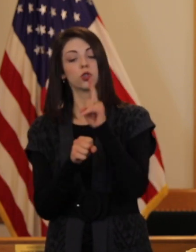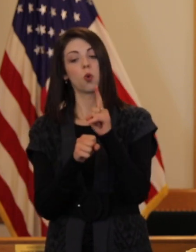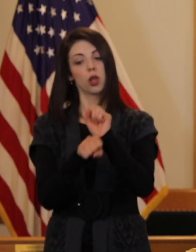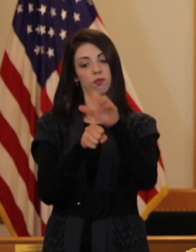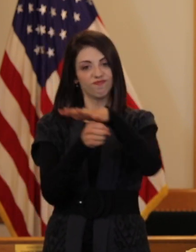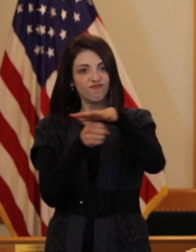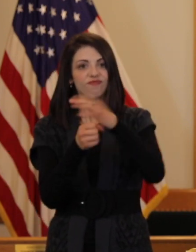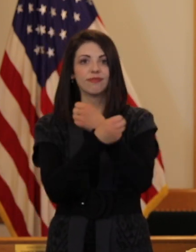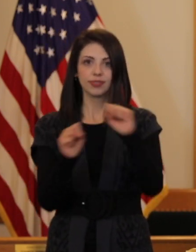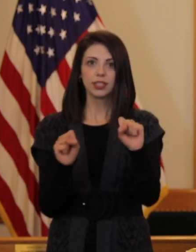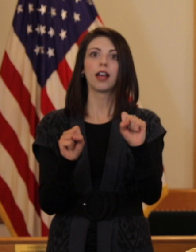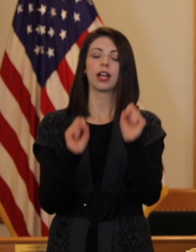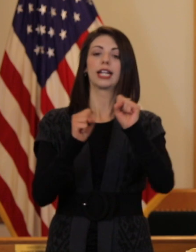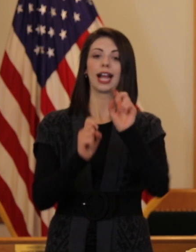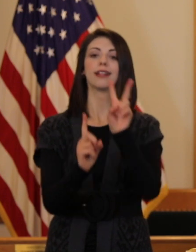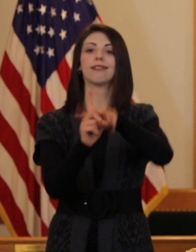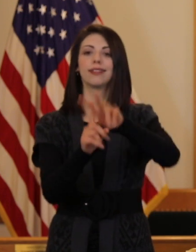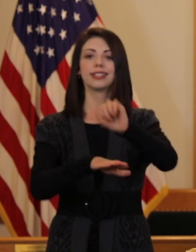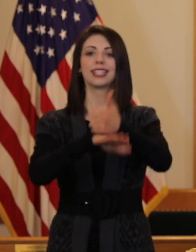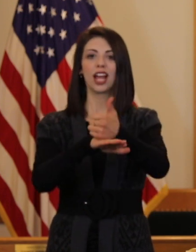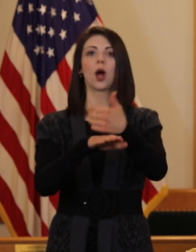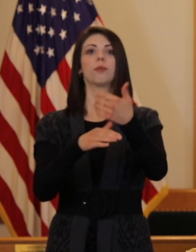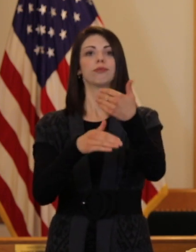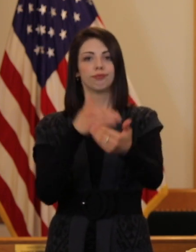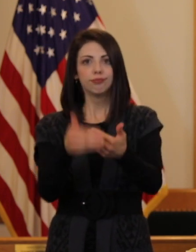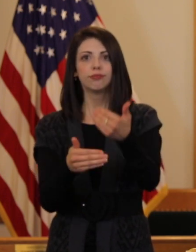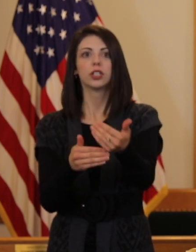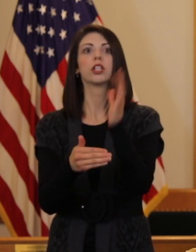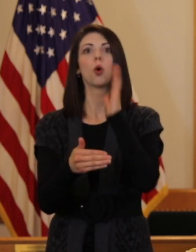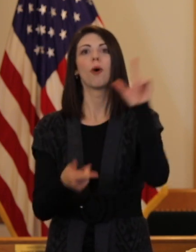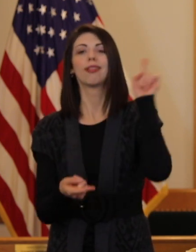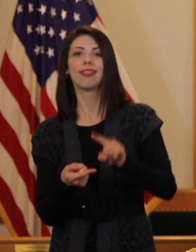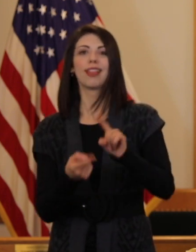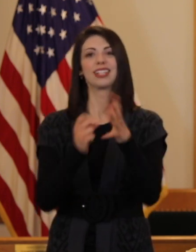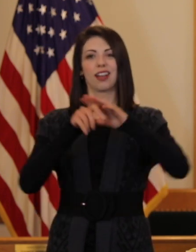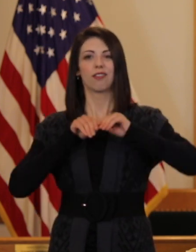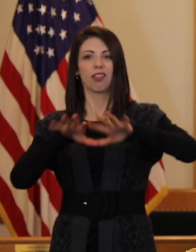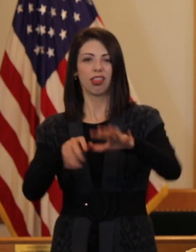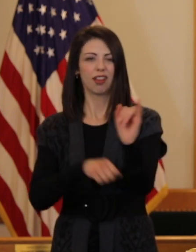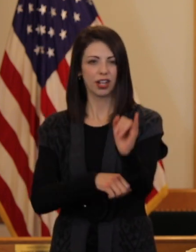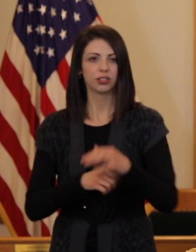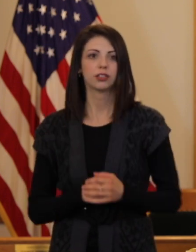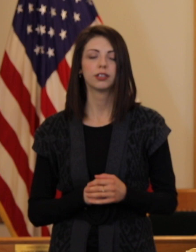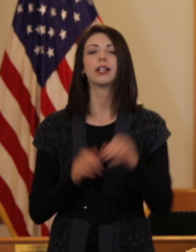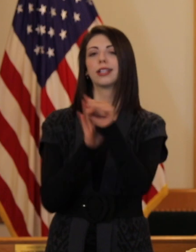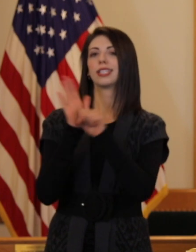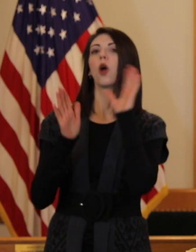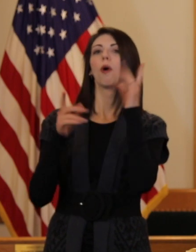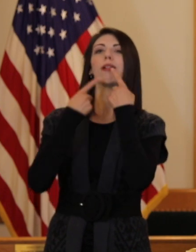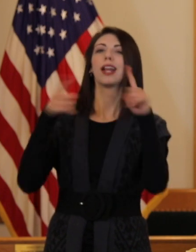and implement processes that will lower risk of infection in the business. The state will be announcing sources of information on this